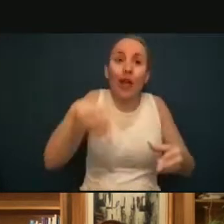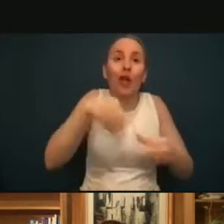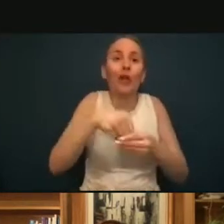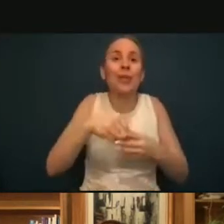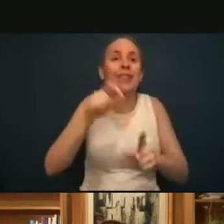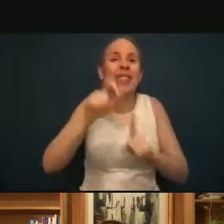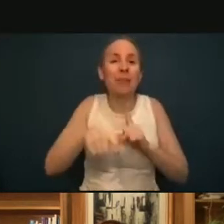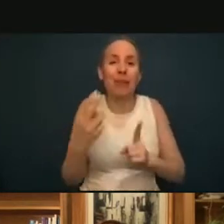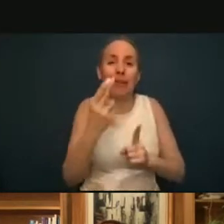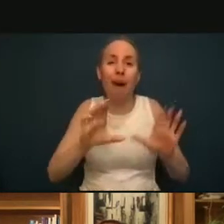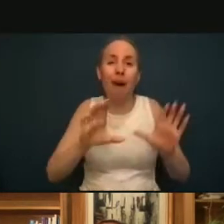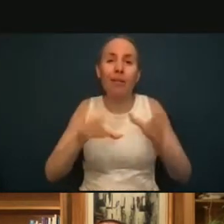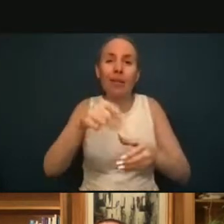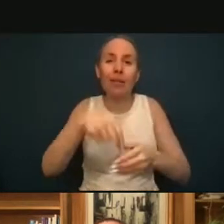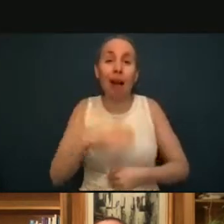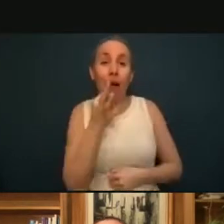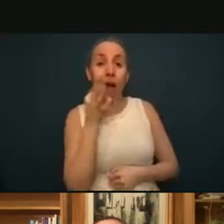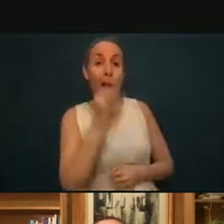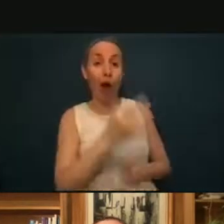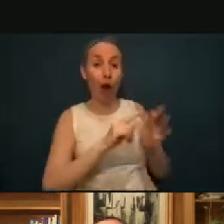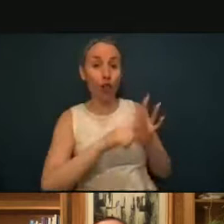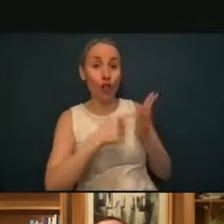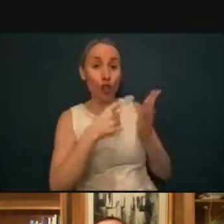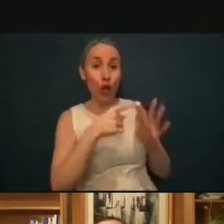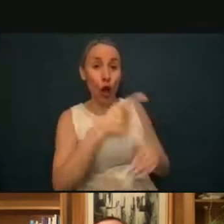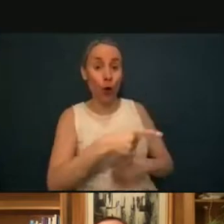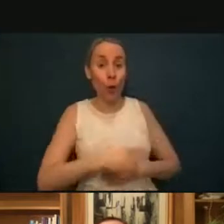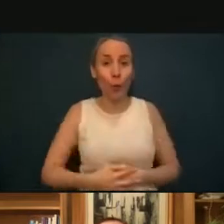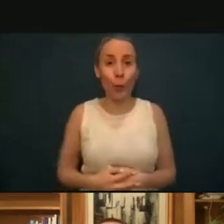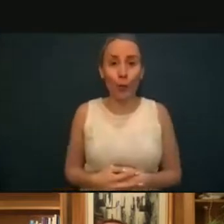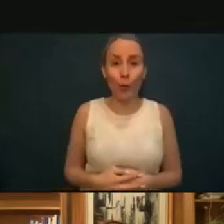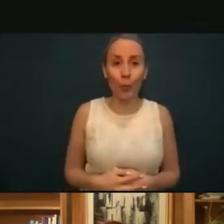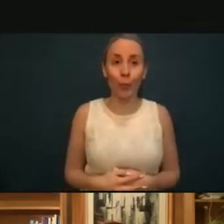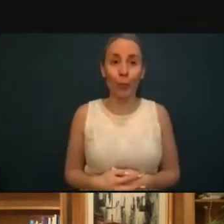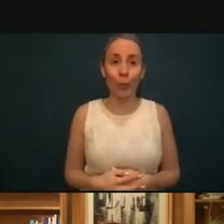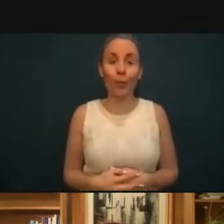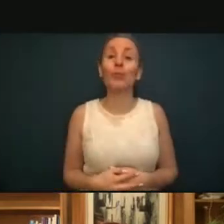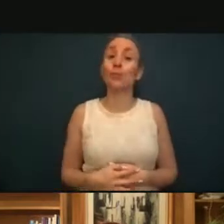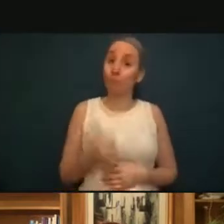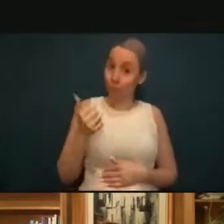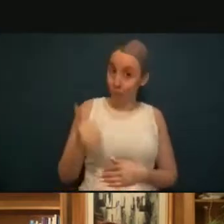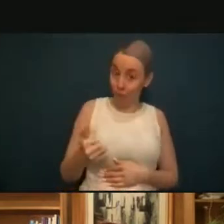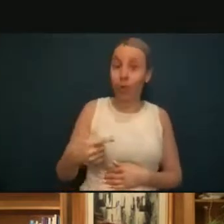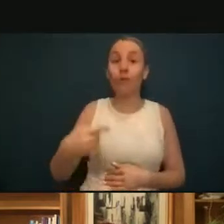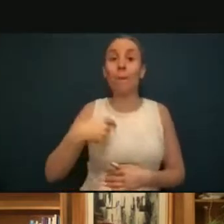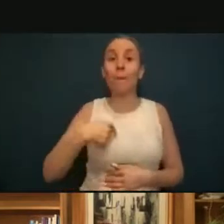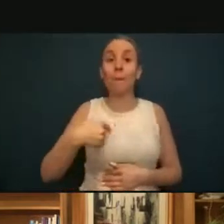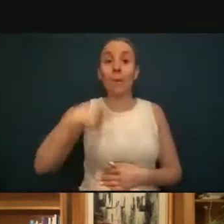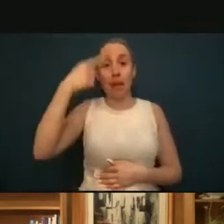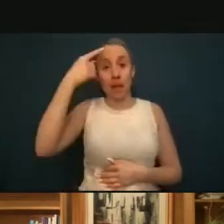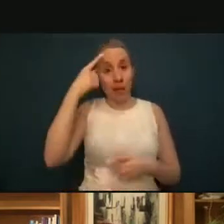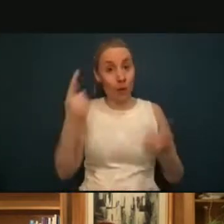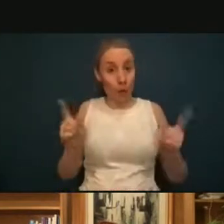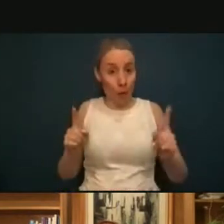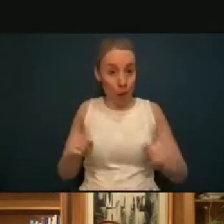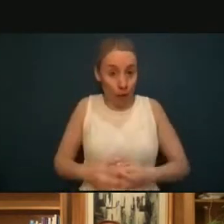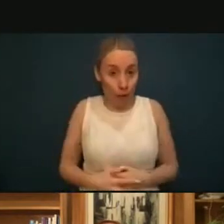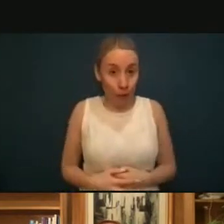Yeah, so I believe for me, the major benefits are it's really